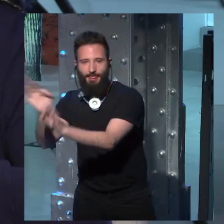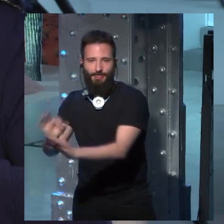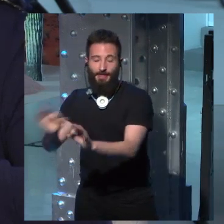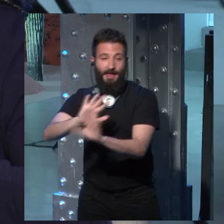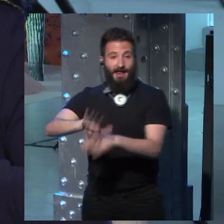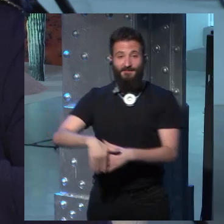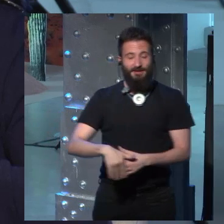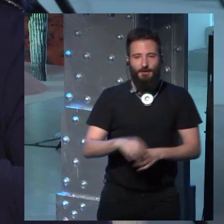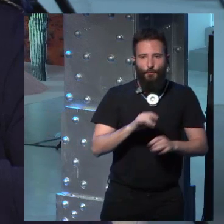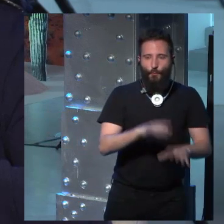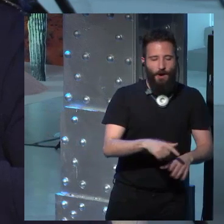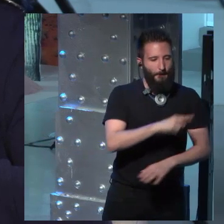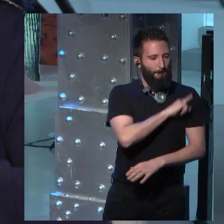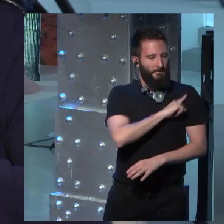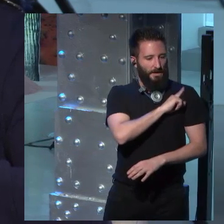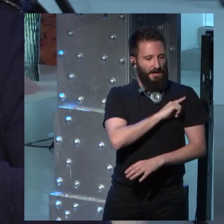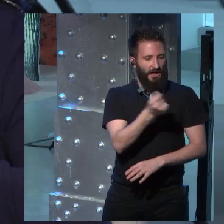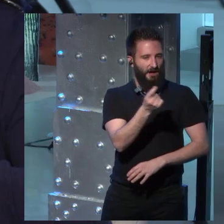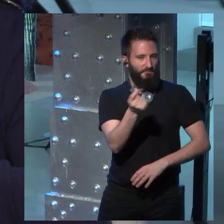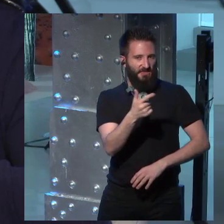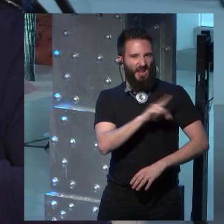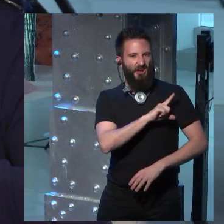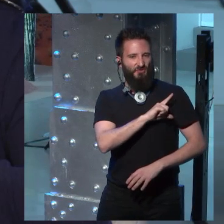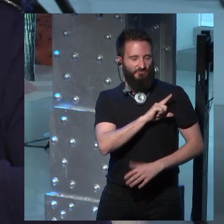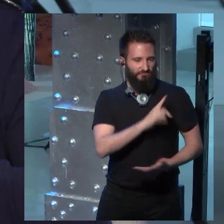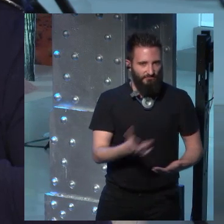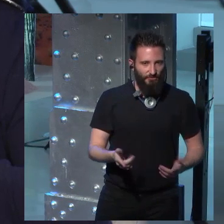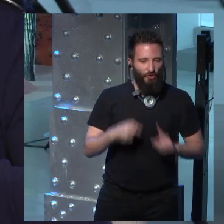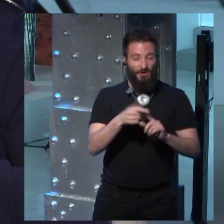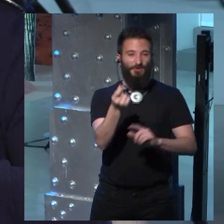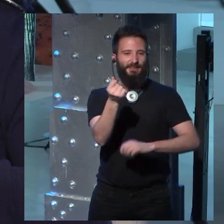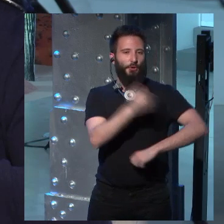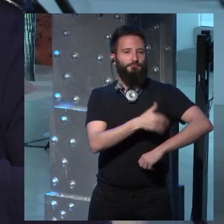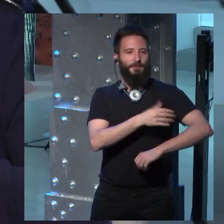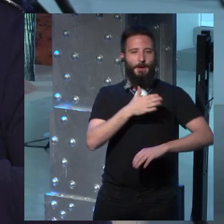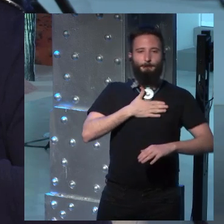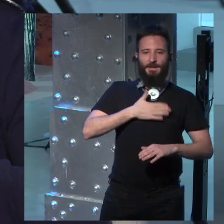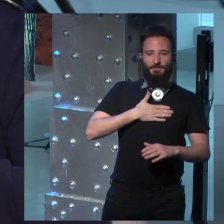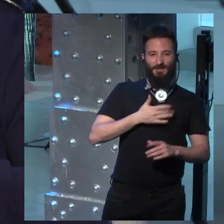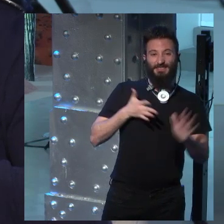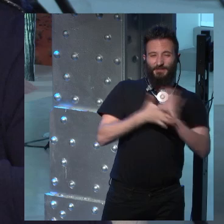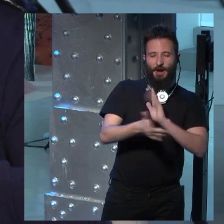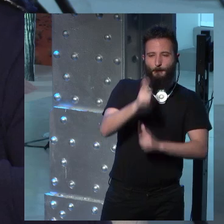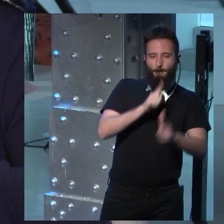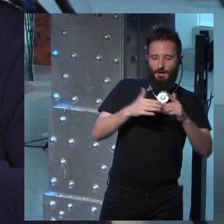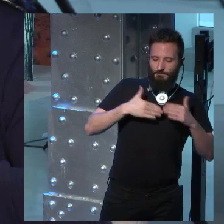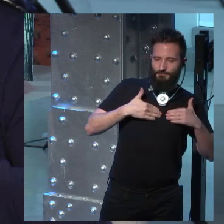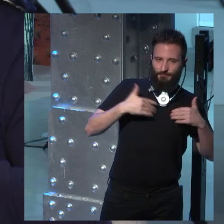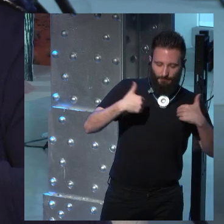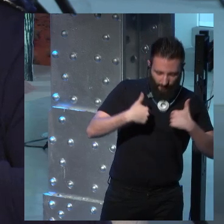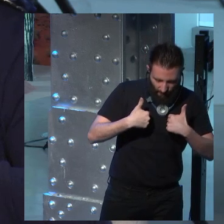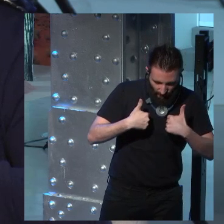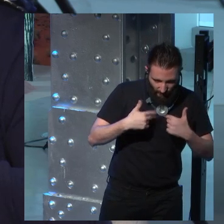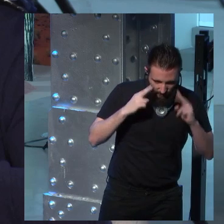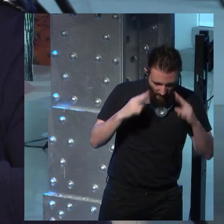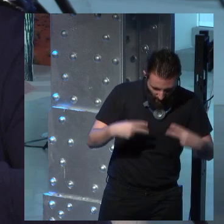for himself. And that's an internal journey that, to me, takes a big step forward